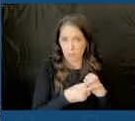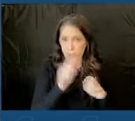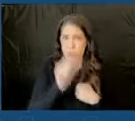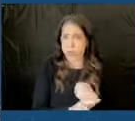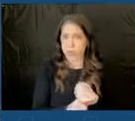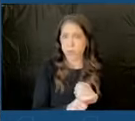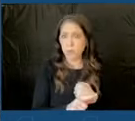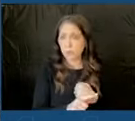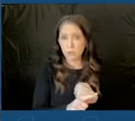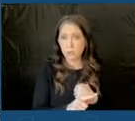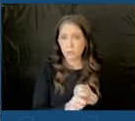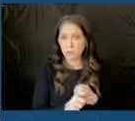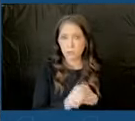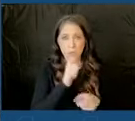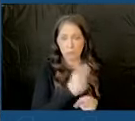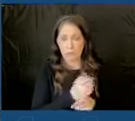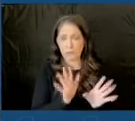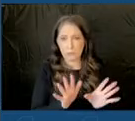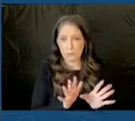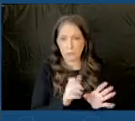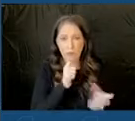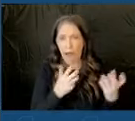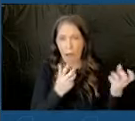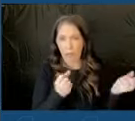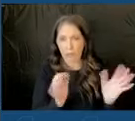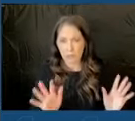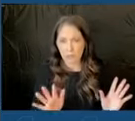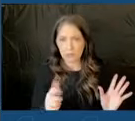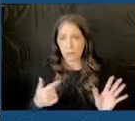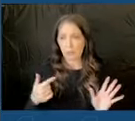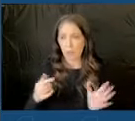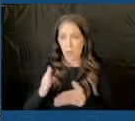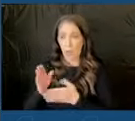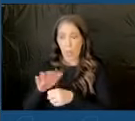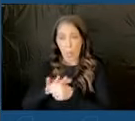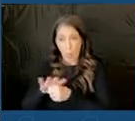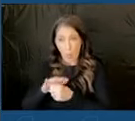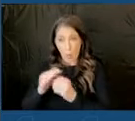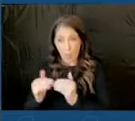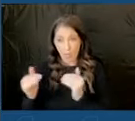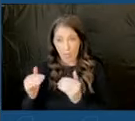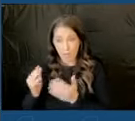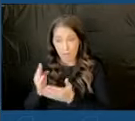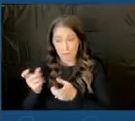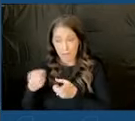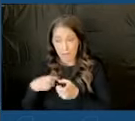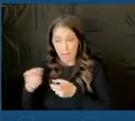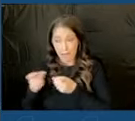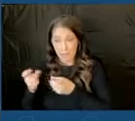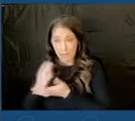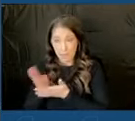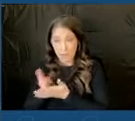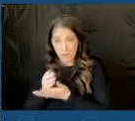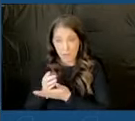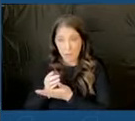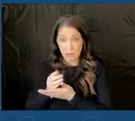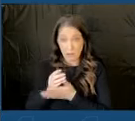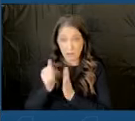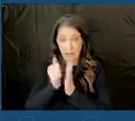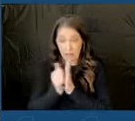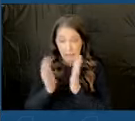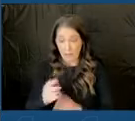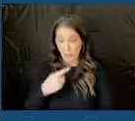is unhealthy. I managed budgets at the local level, and we always were told by our accountants, you want to have 15% in reserves for the rainy day, or as